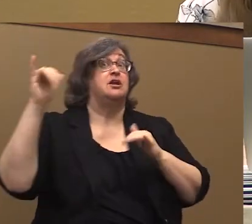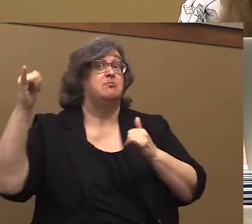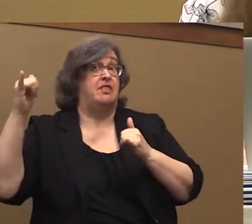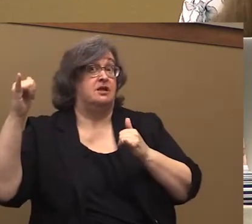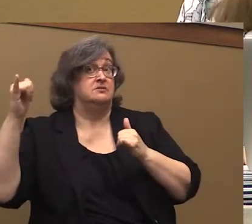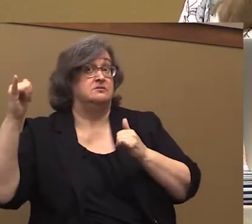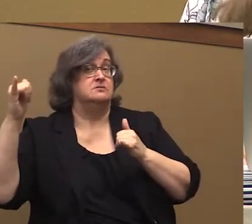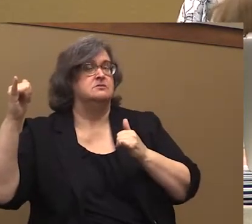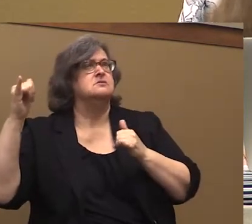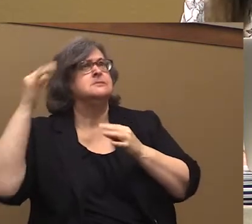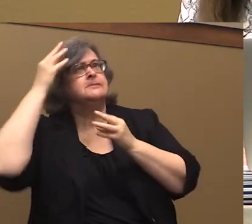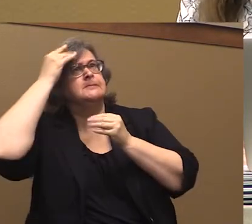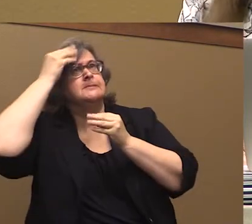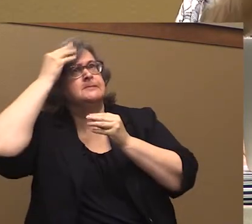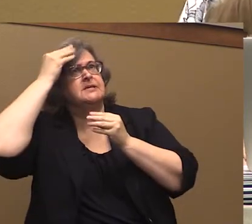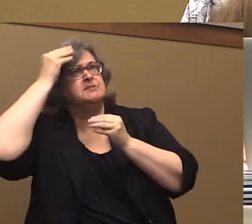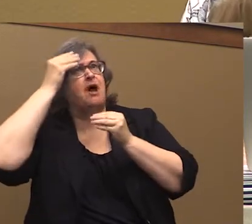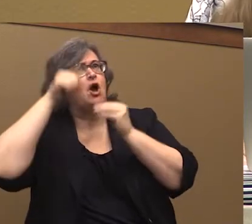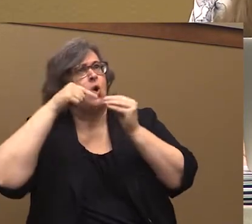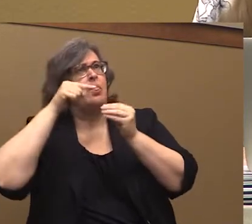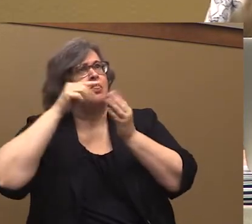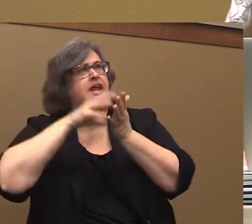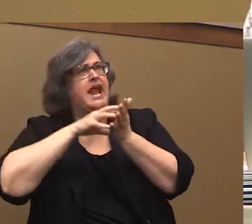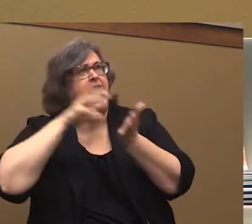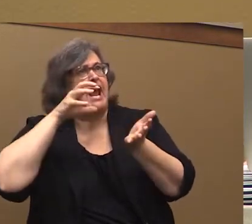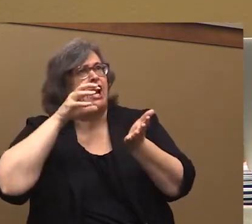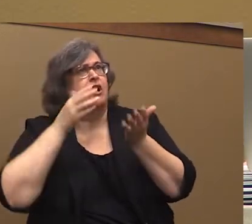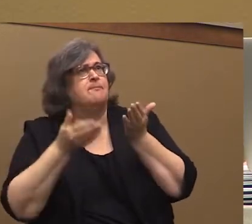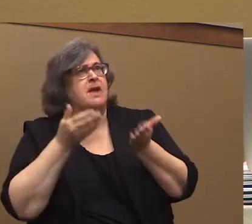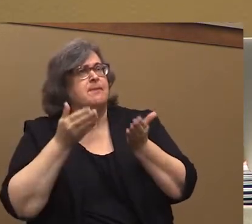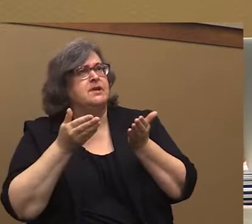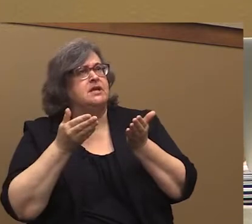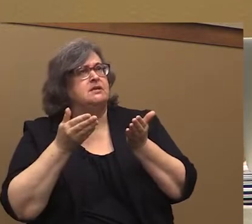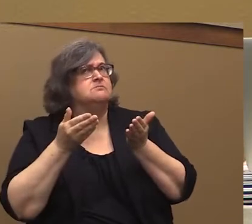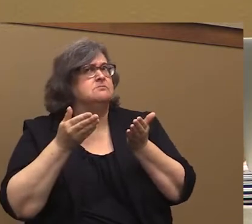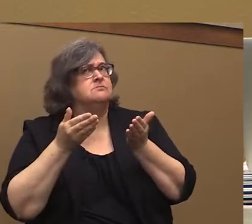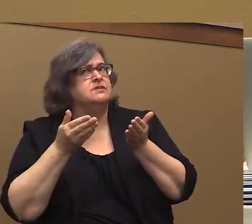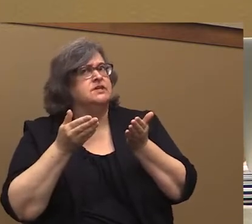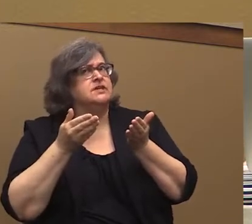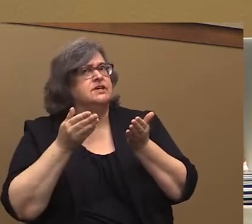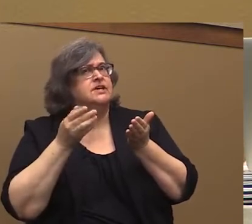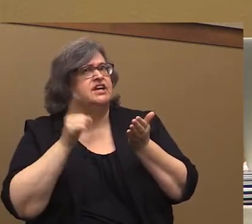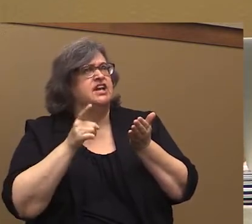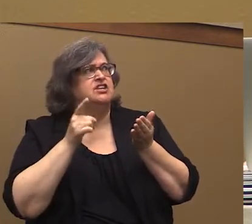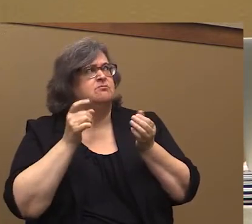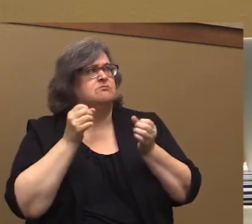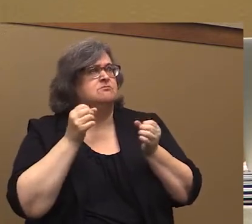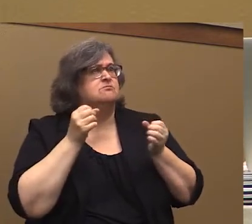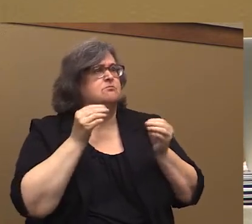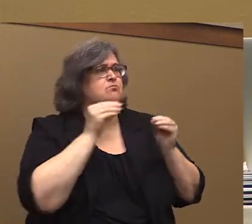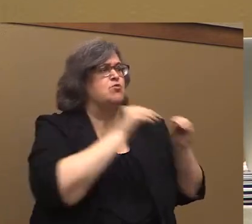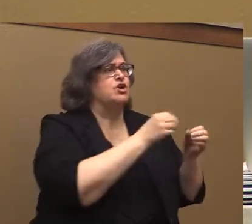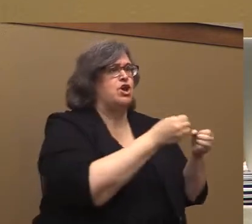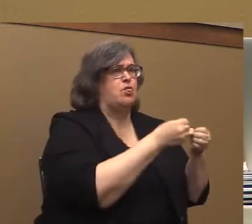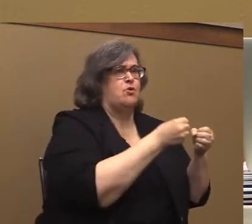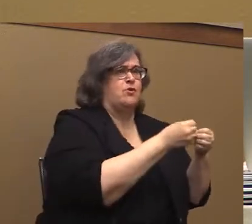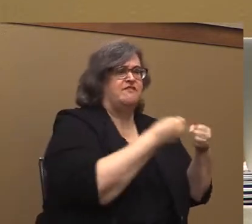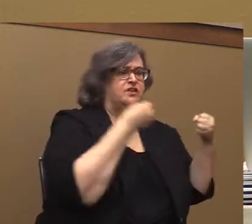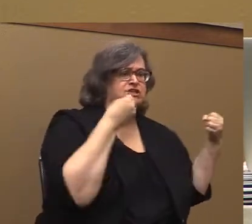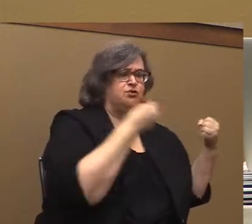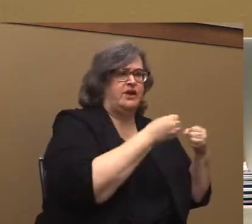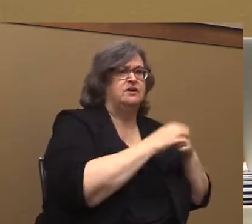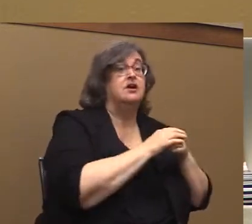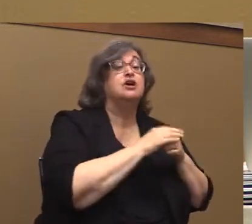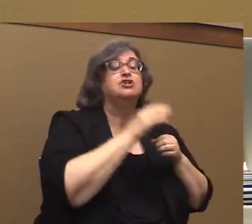outside and play. Dad thinks about the cake, and maybe it needs to be refrigerated. So